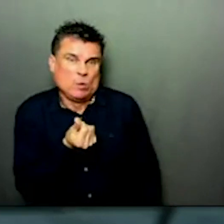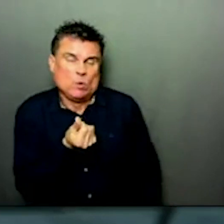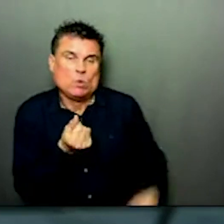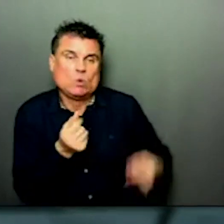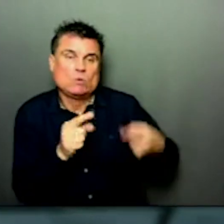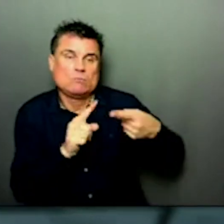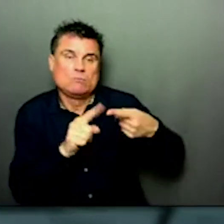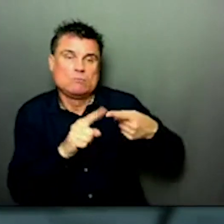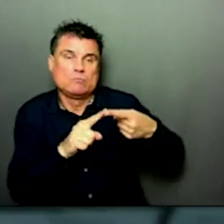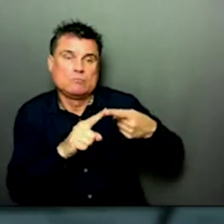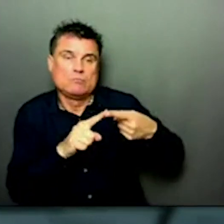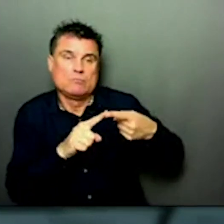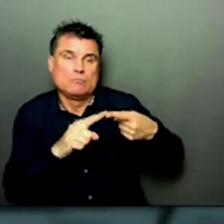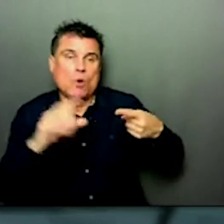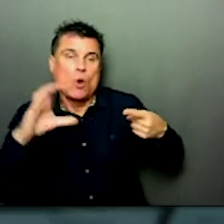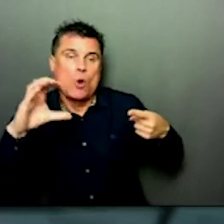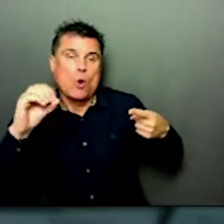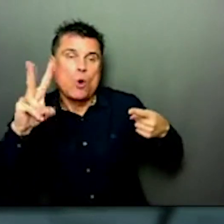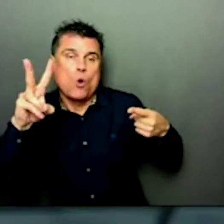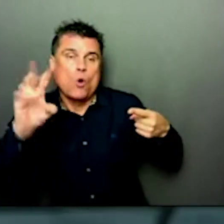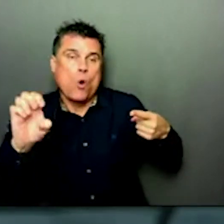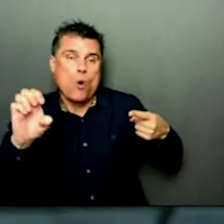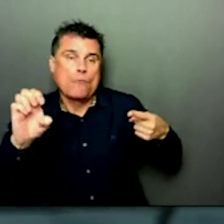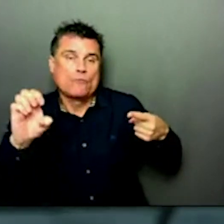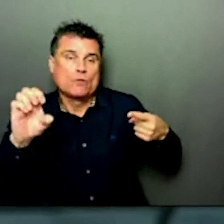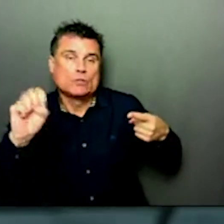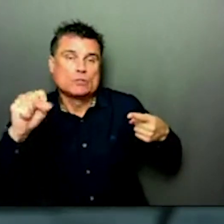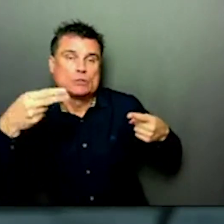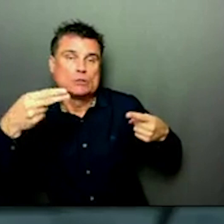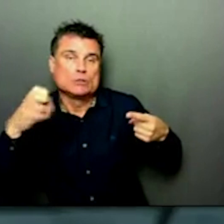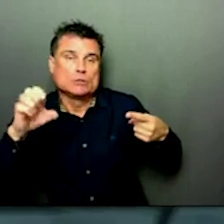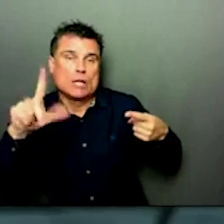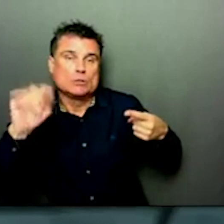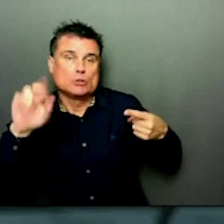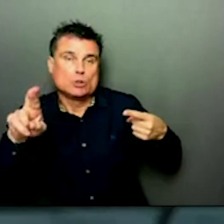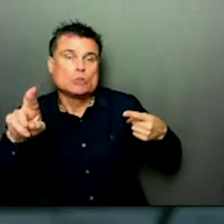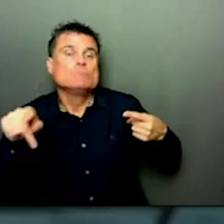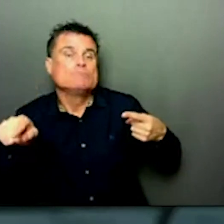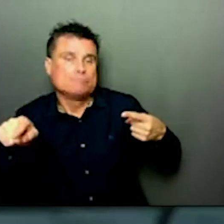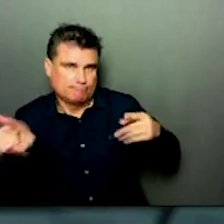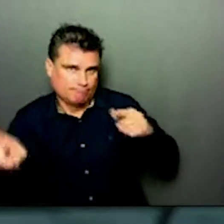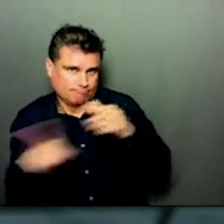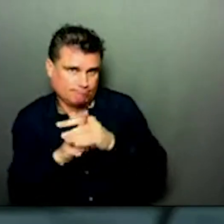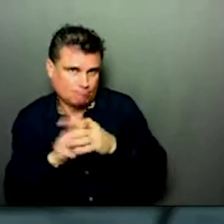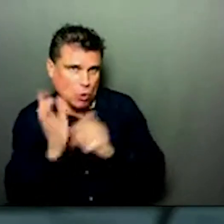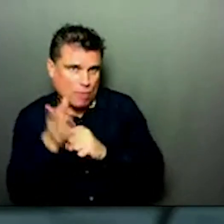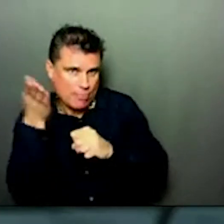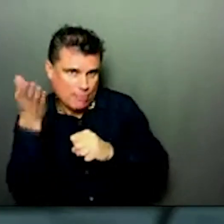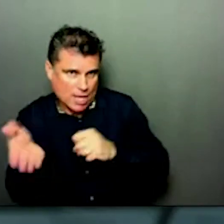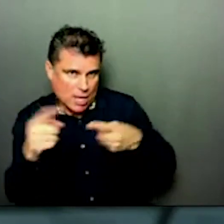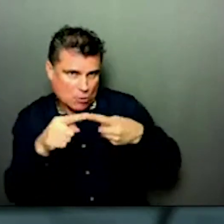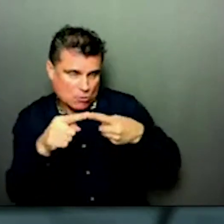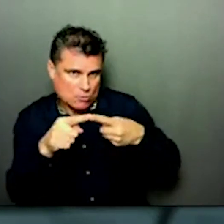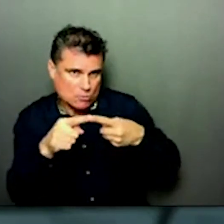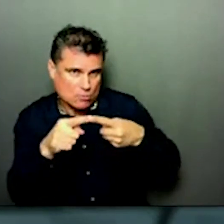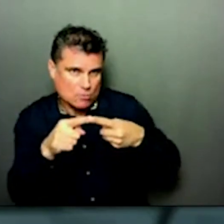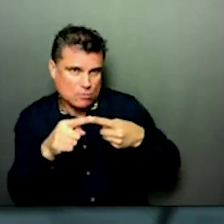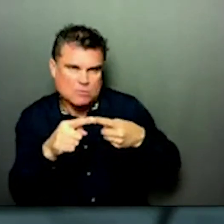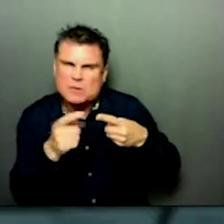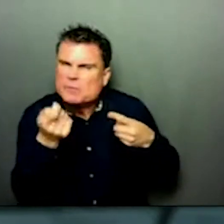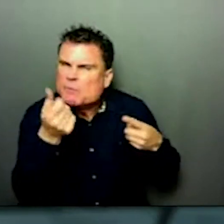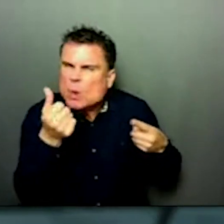the Fraser Health region. We do have ongoing transmission at a low level, particularly in some of